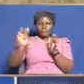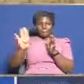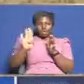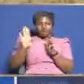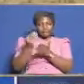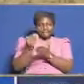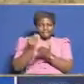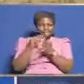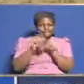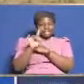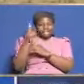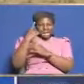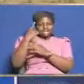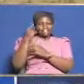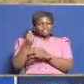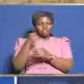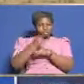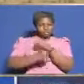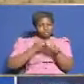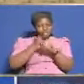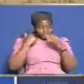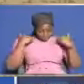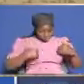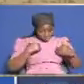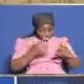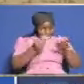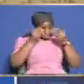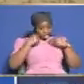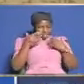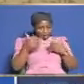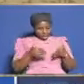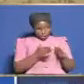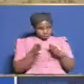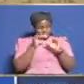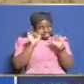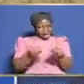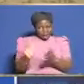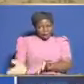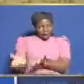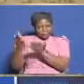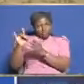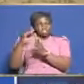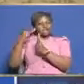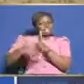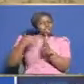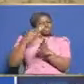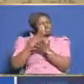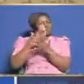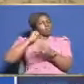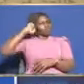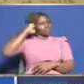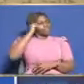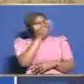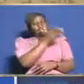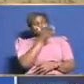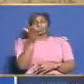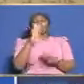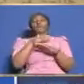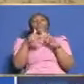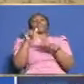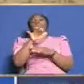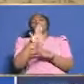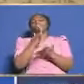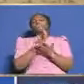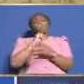given the chance, could have made sure that the livelihood comes back. Of course, there is politics everywhere. It's not that there is no